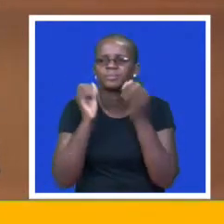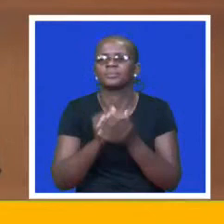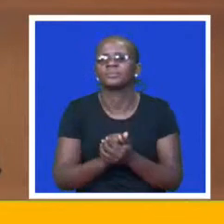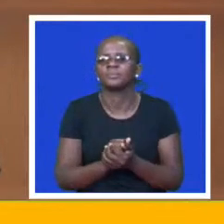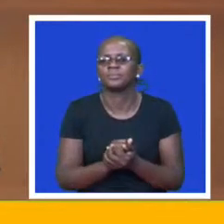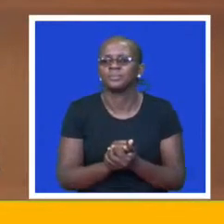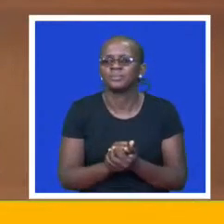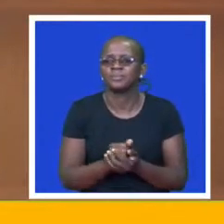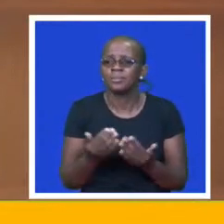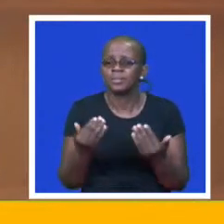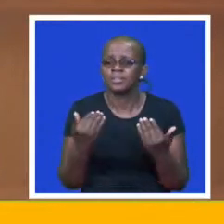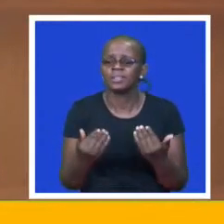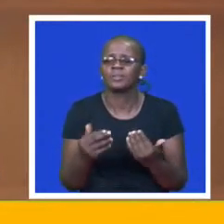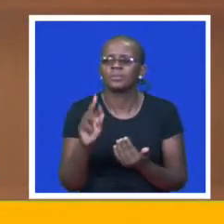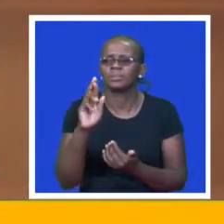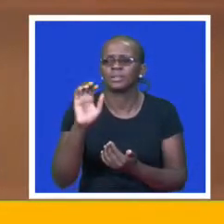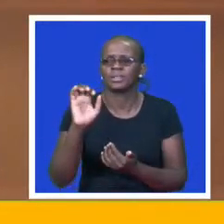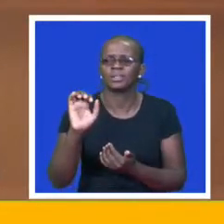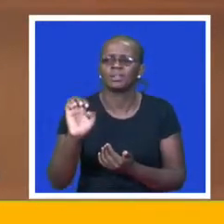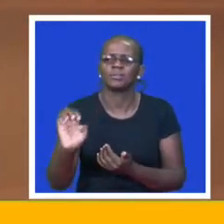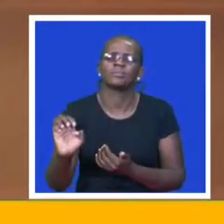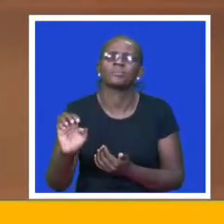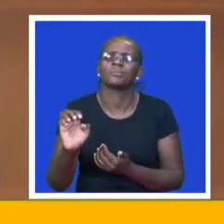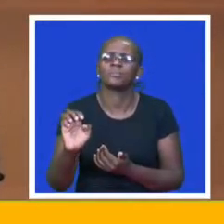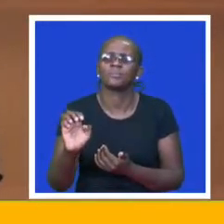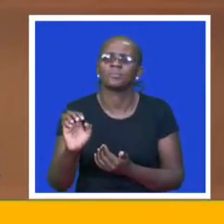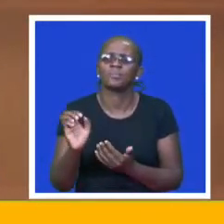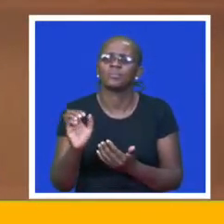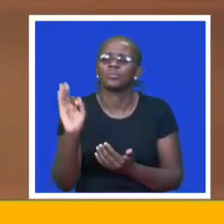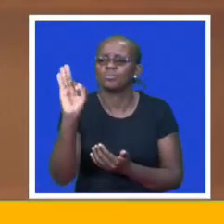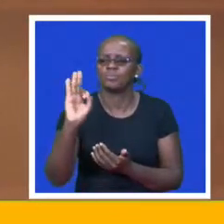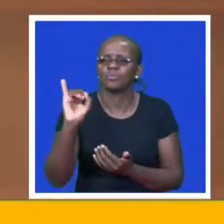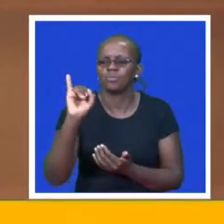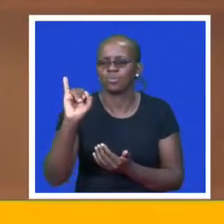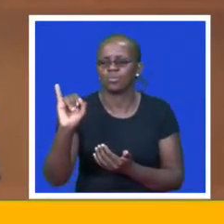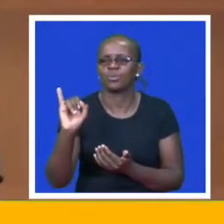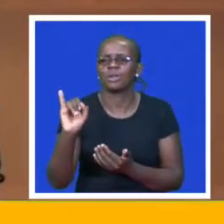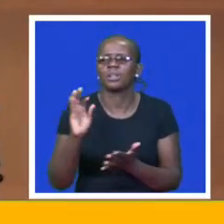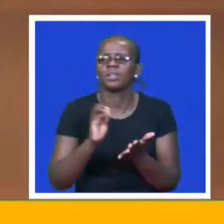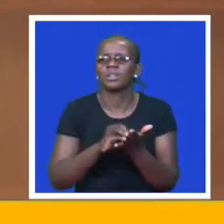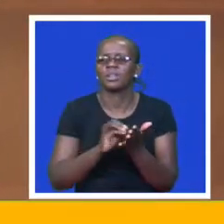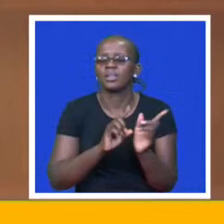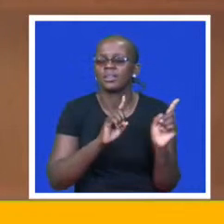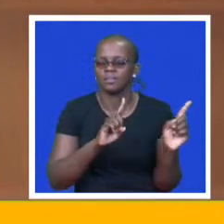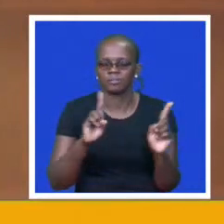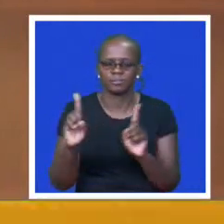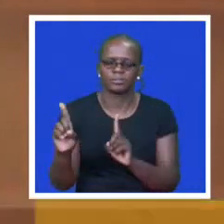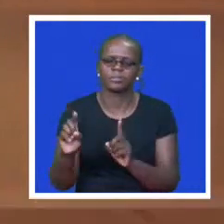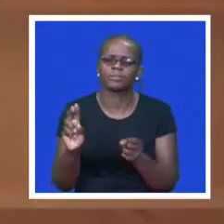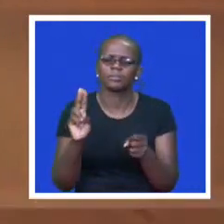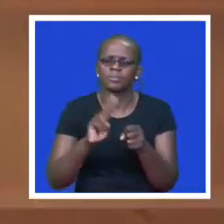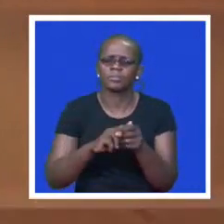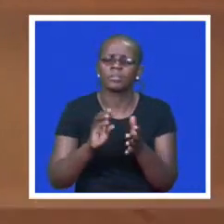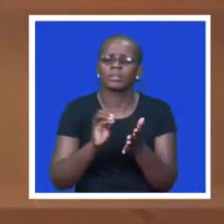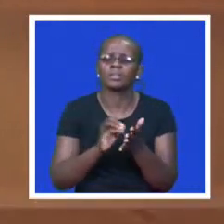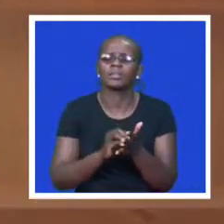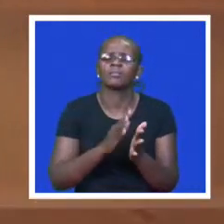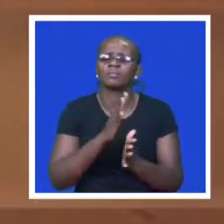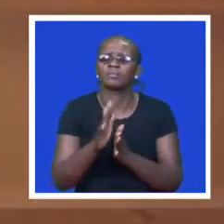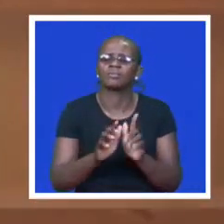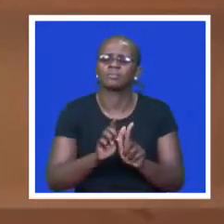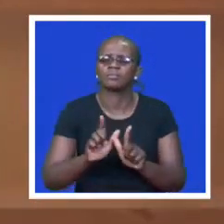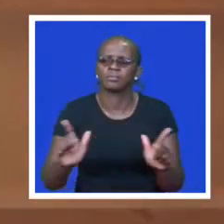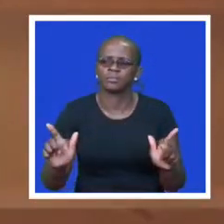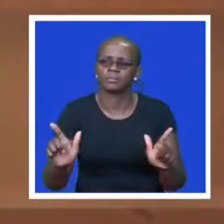doing Form 1 and Form 2 Religious Education with Nomsa Nsibande. Also joining me in the studio is our sign language